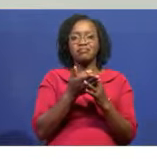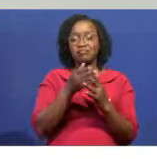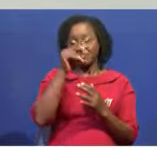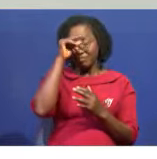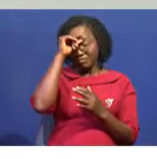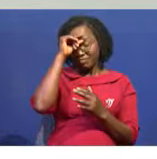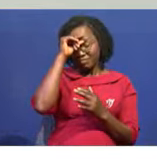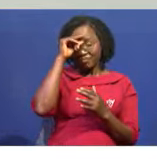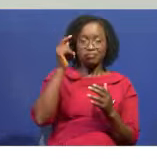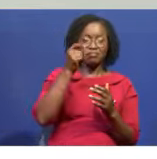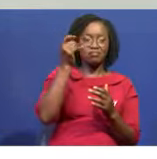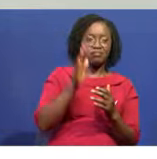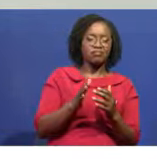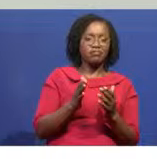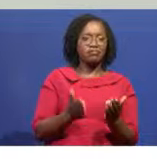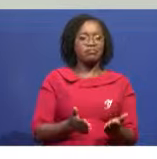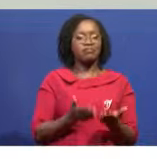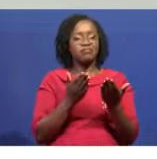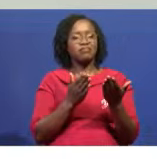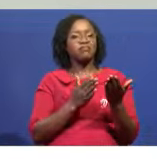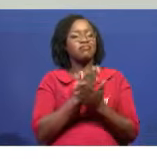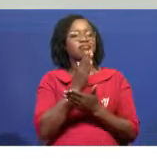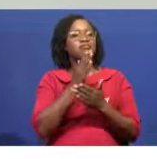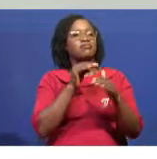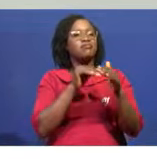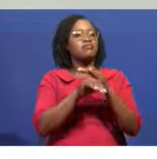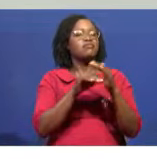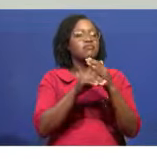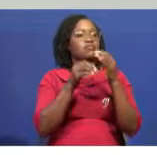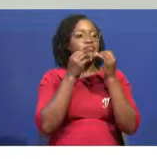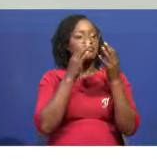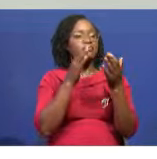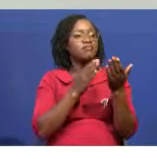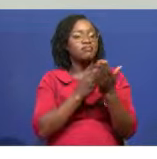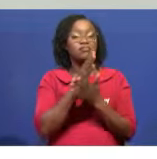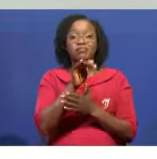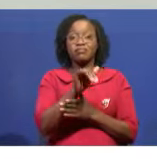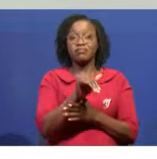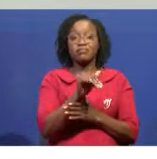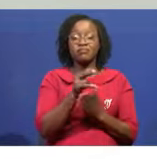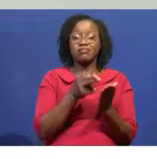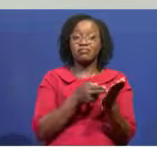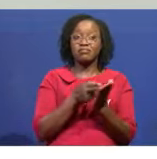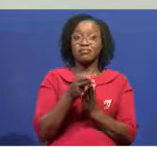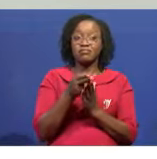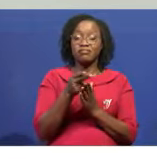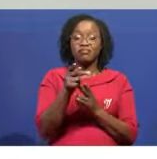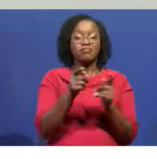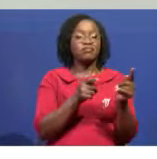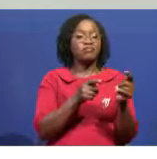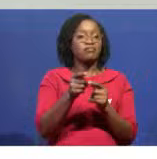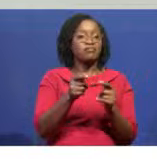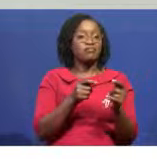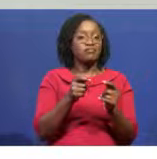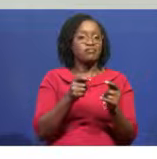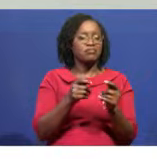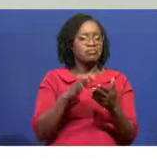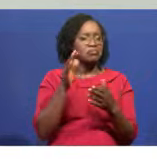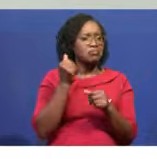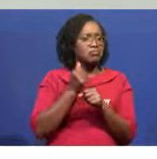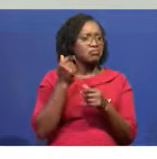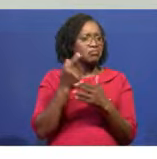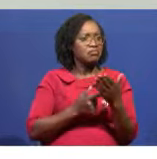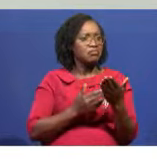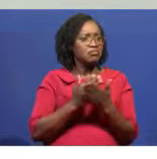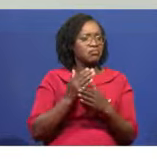terms of boosting that through this access to information and ensure that there's transparency and governance, what needs to be done to ensure